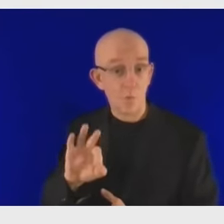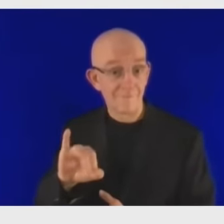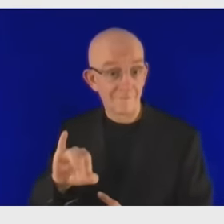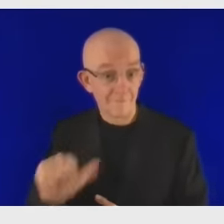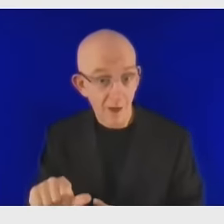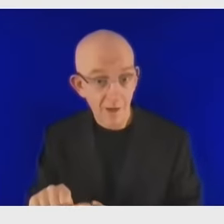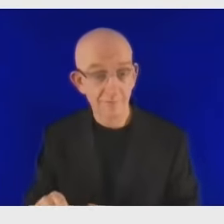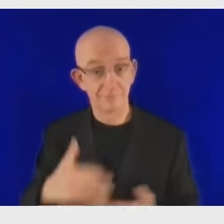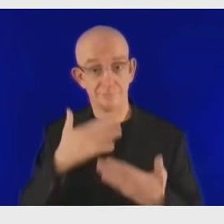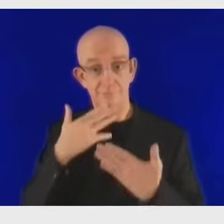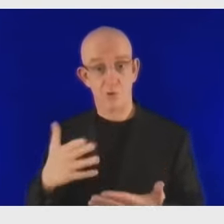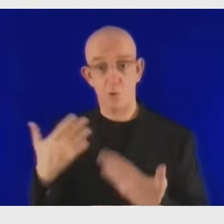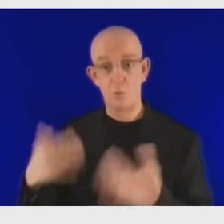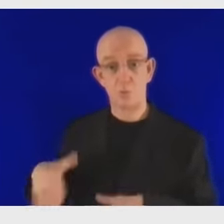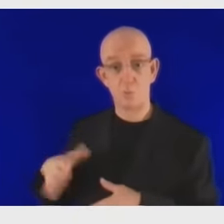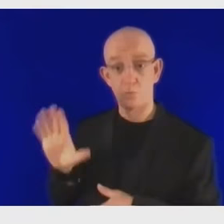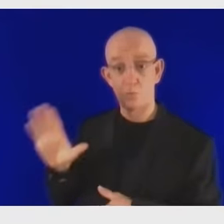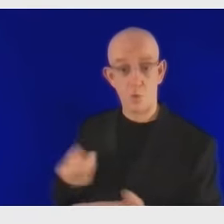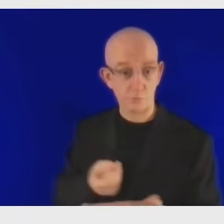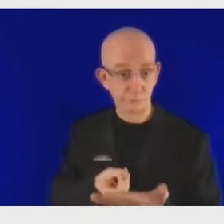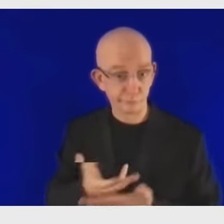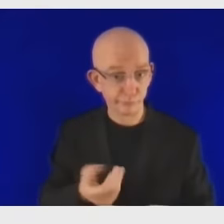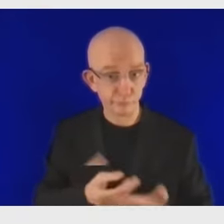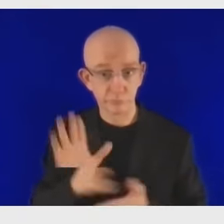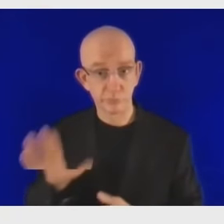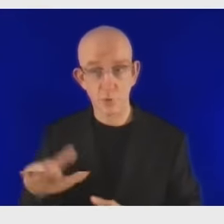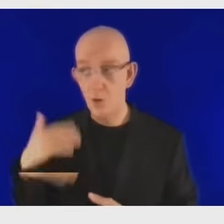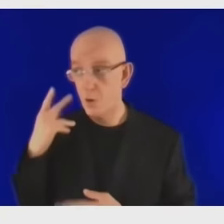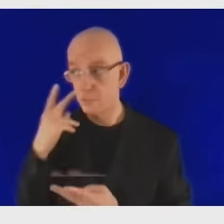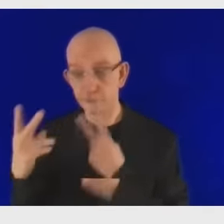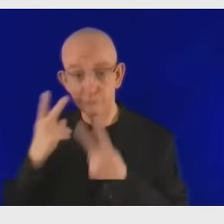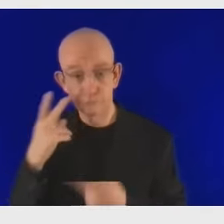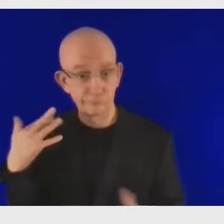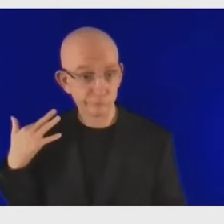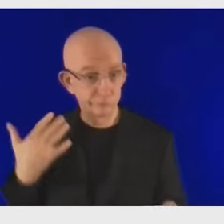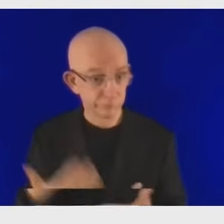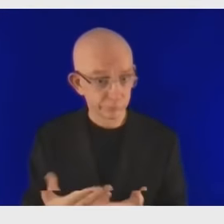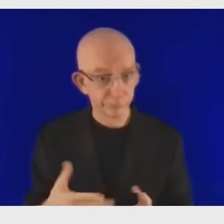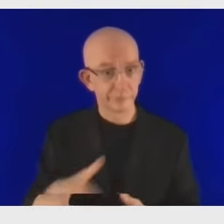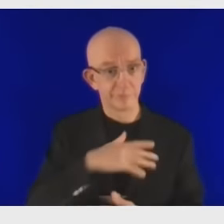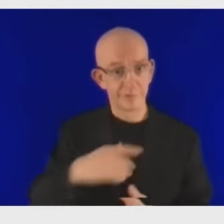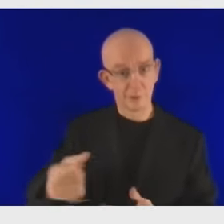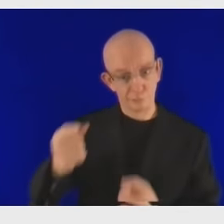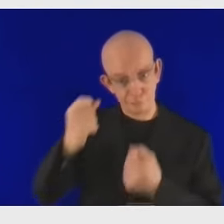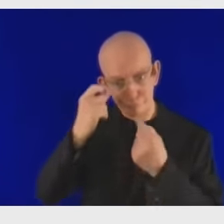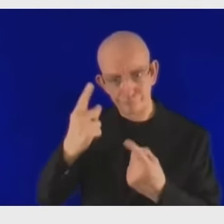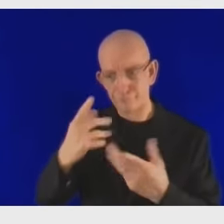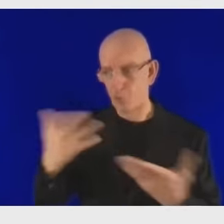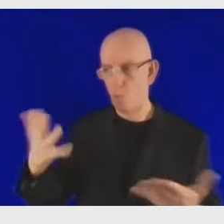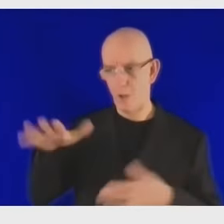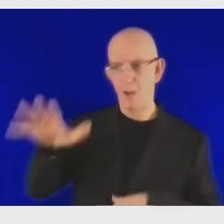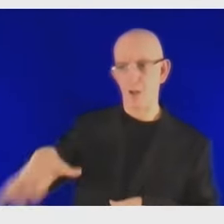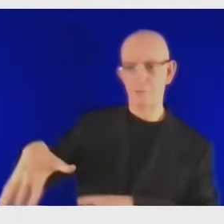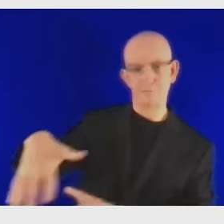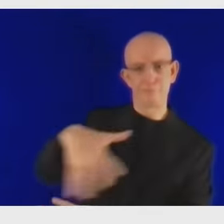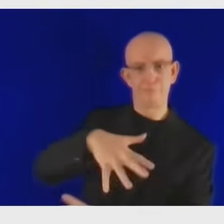from. We get told all the time, stand up and talk truth to power, but it's very difficult when the system don't allow